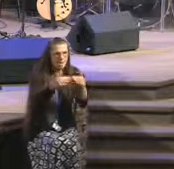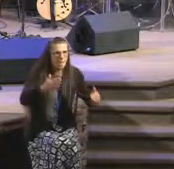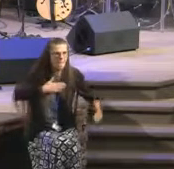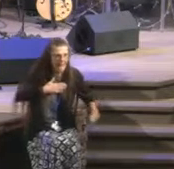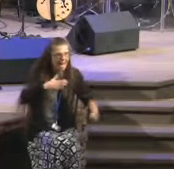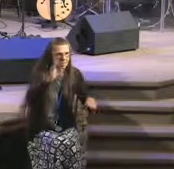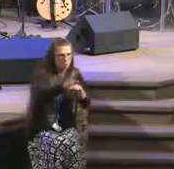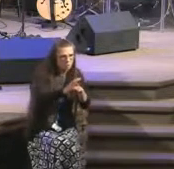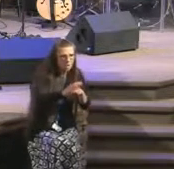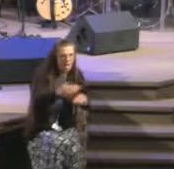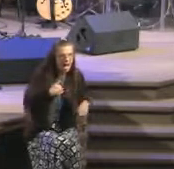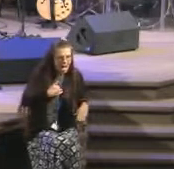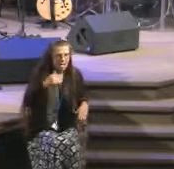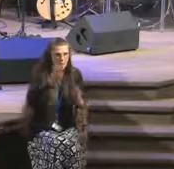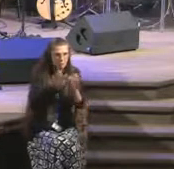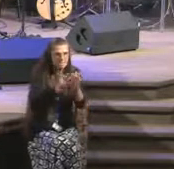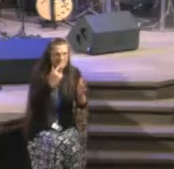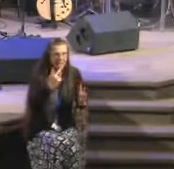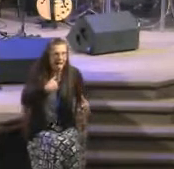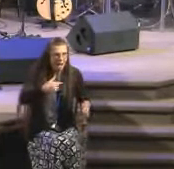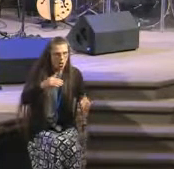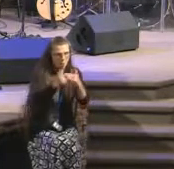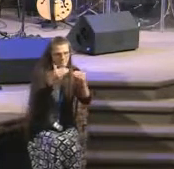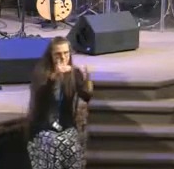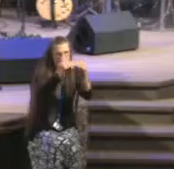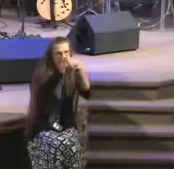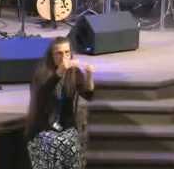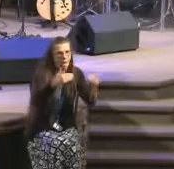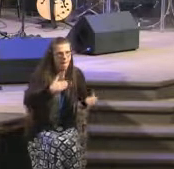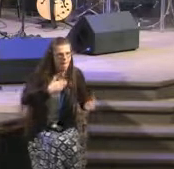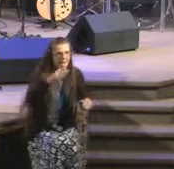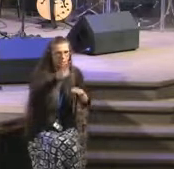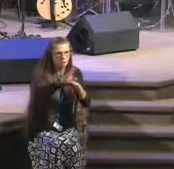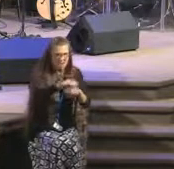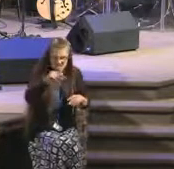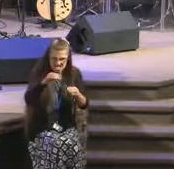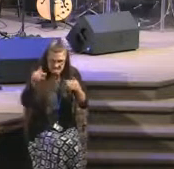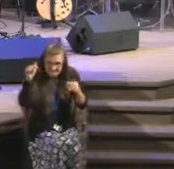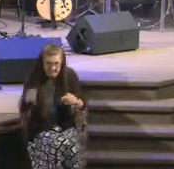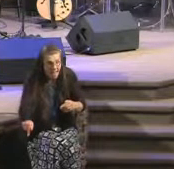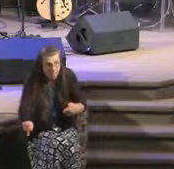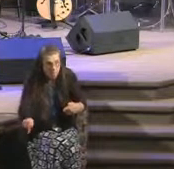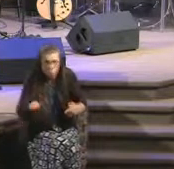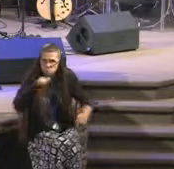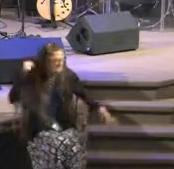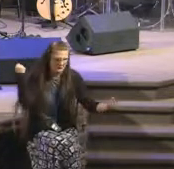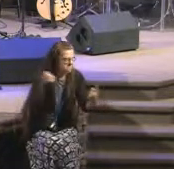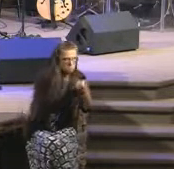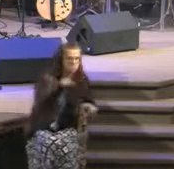I will build my church, and the gates of hell shall not prevail against it.